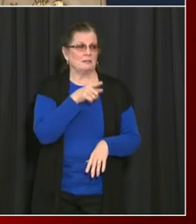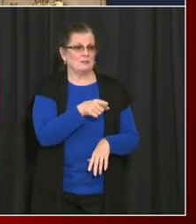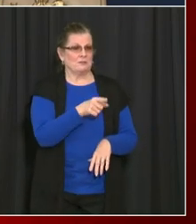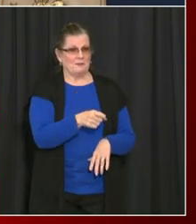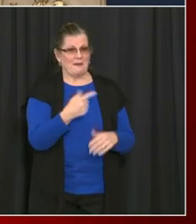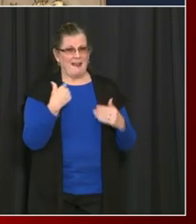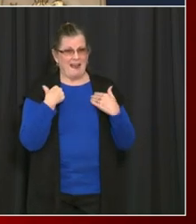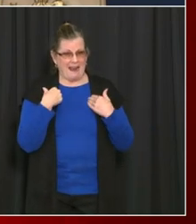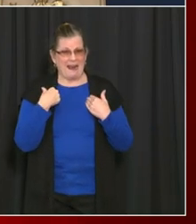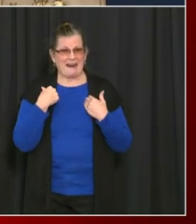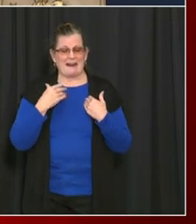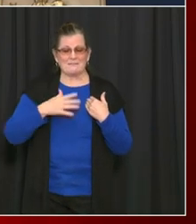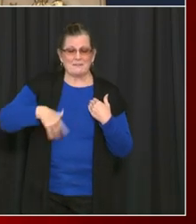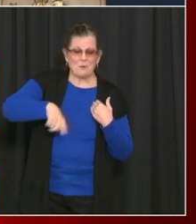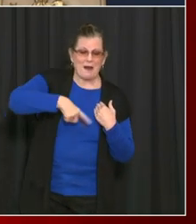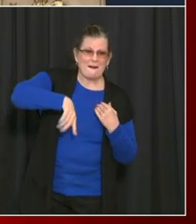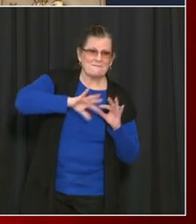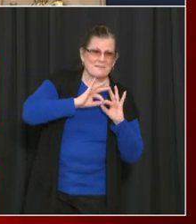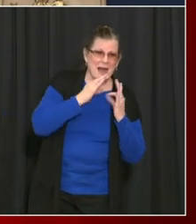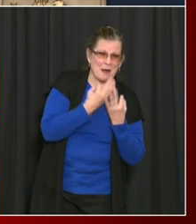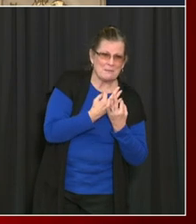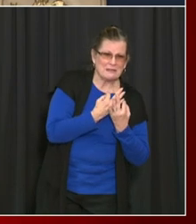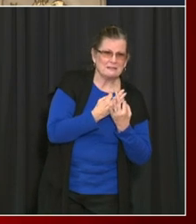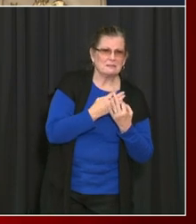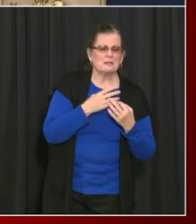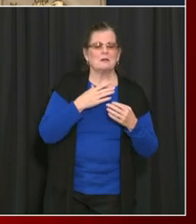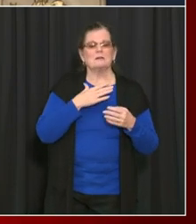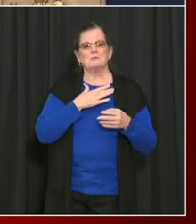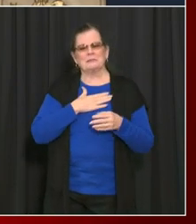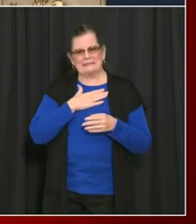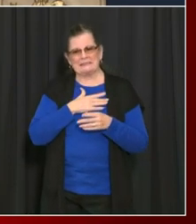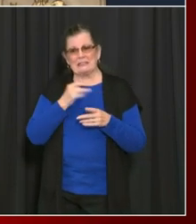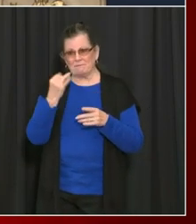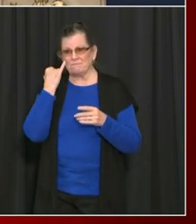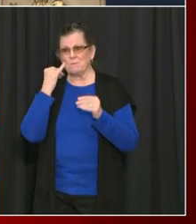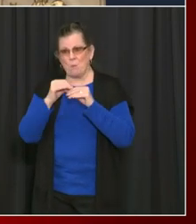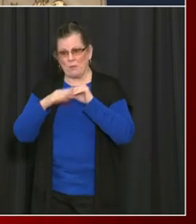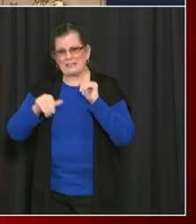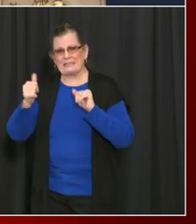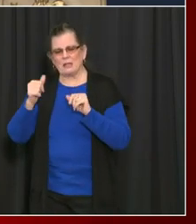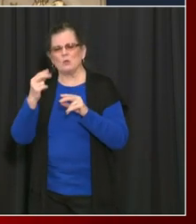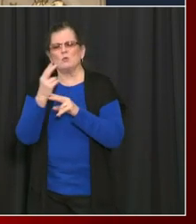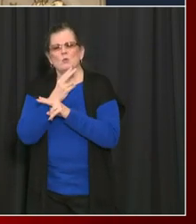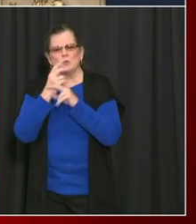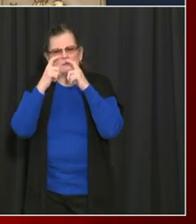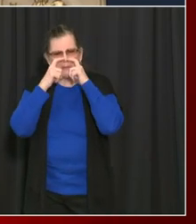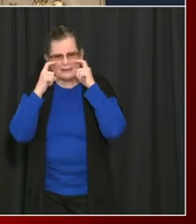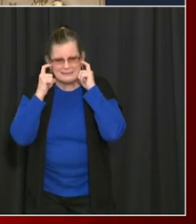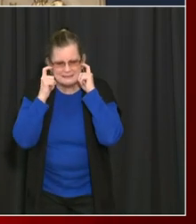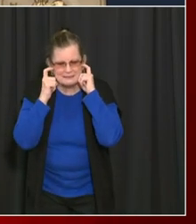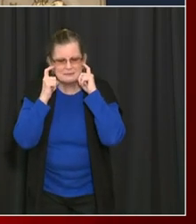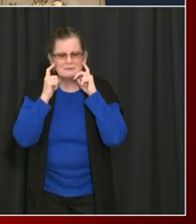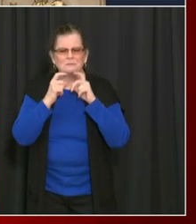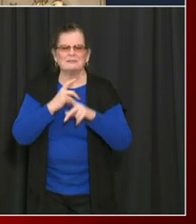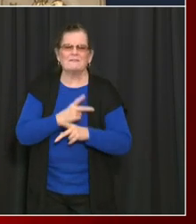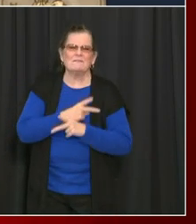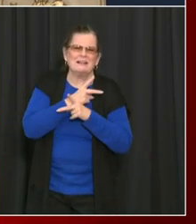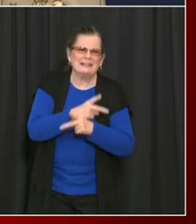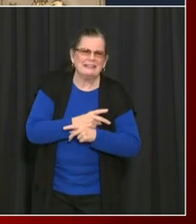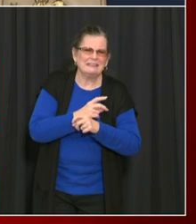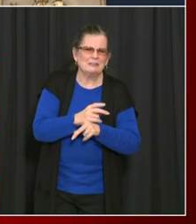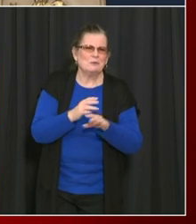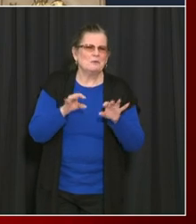around family and friends, that you're using a mask, that you're careful about being around people